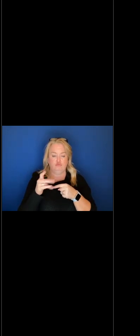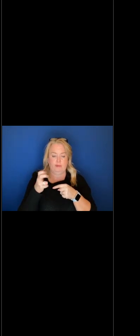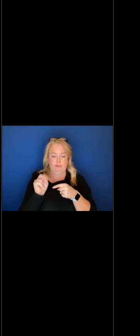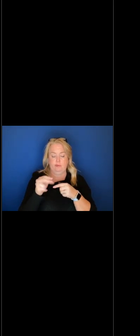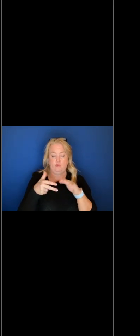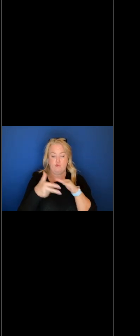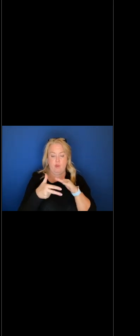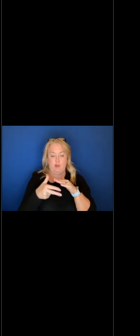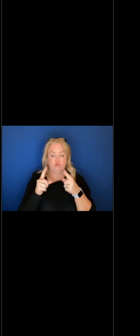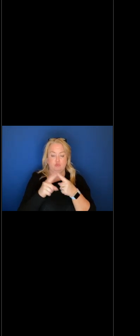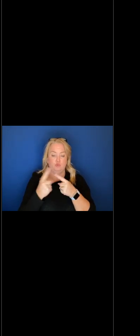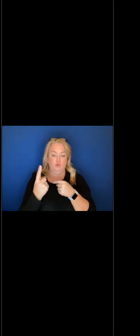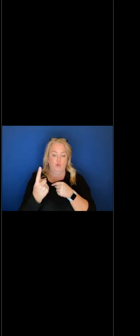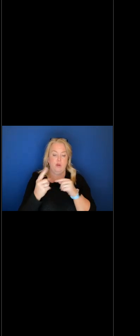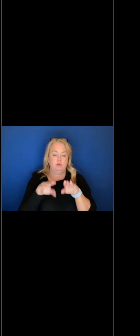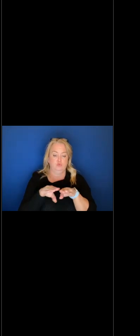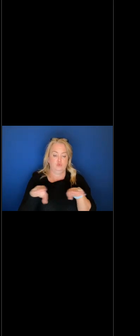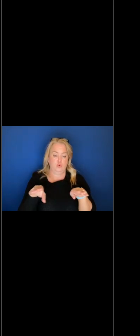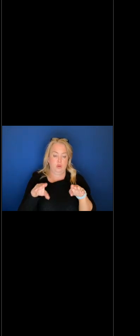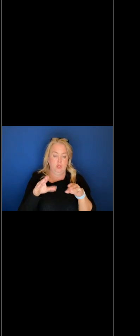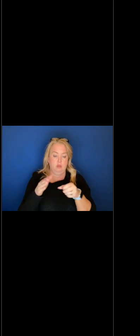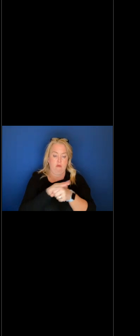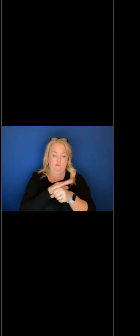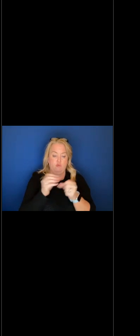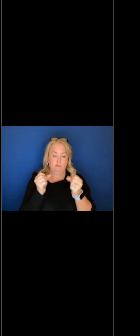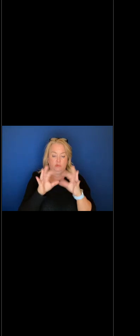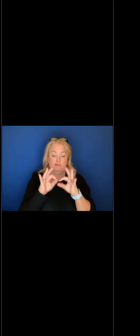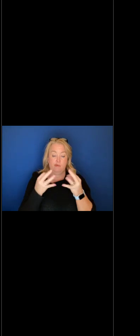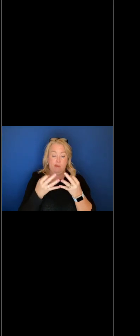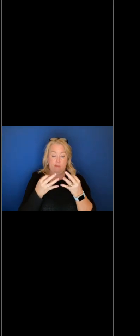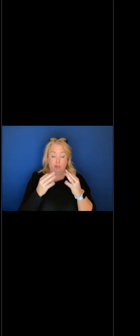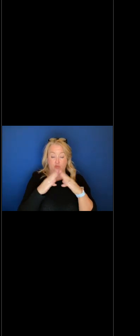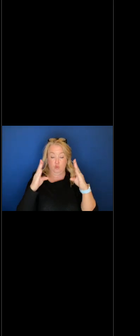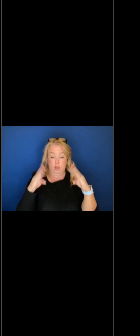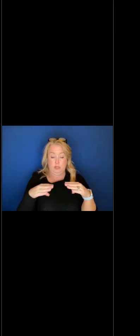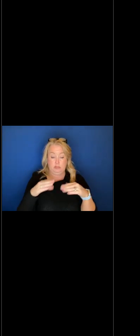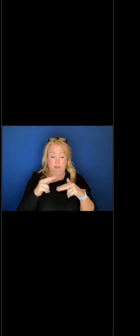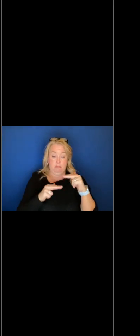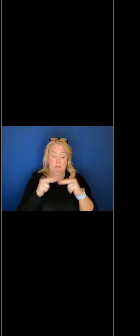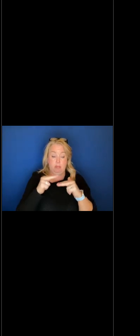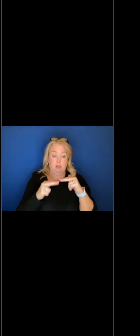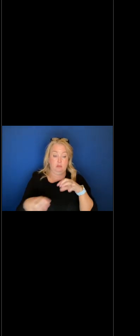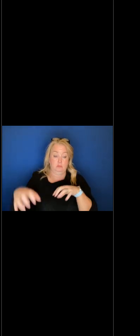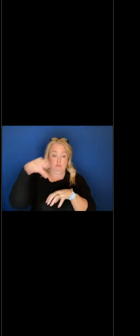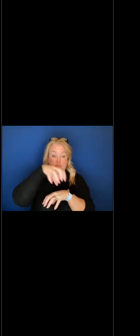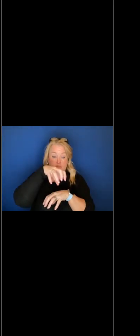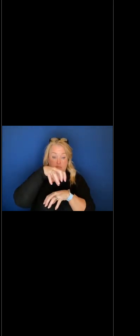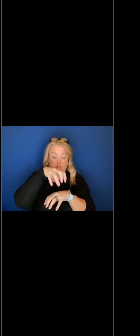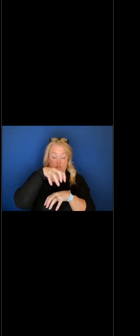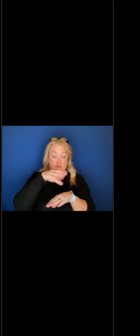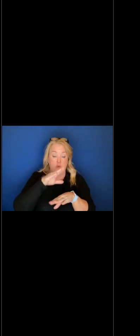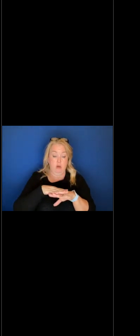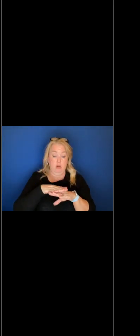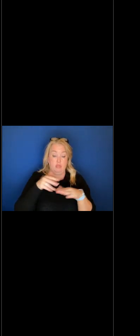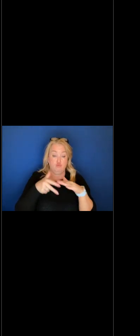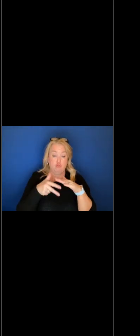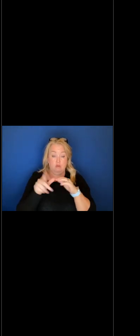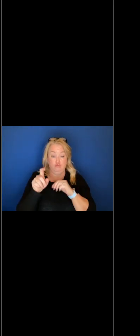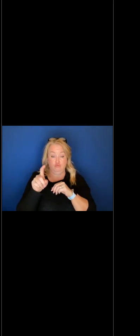to single-story covered multifamily dwellings built on top of the